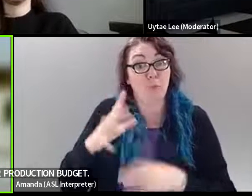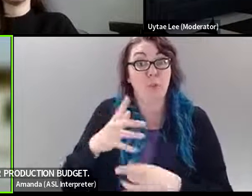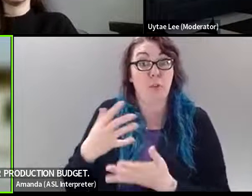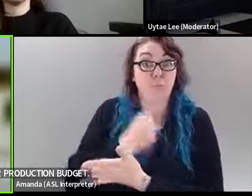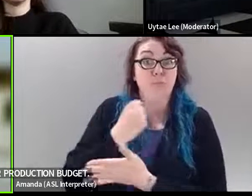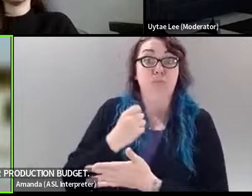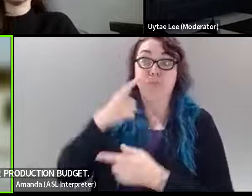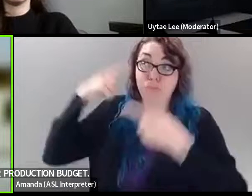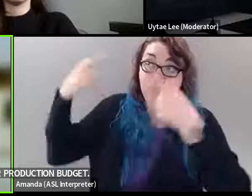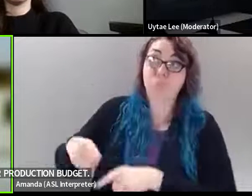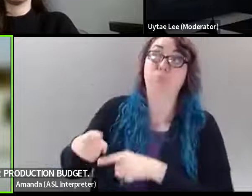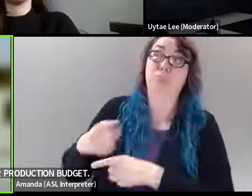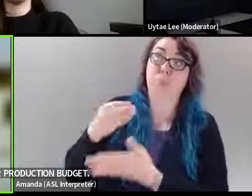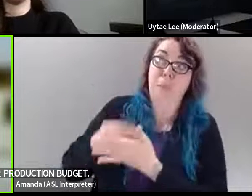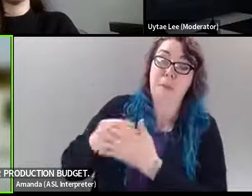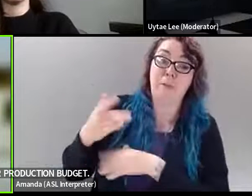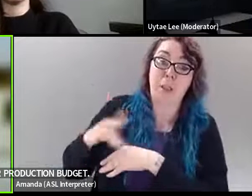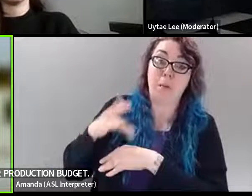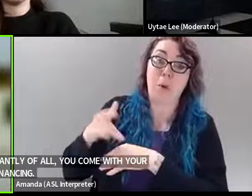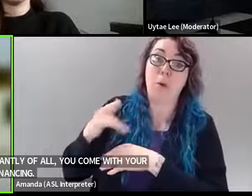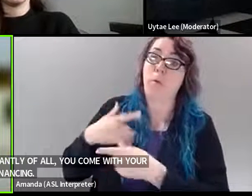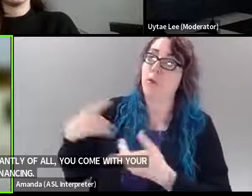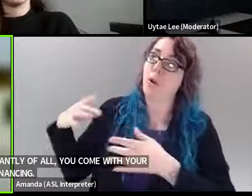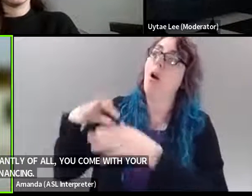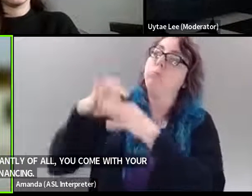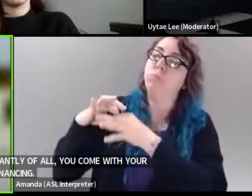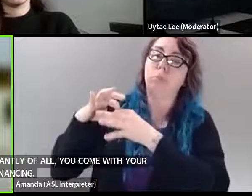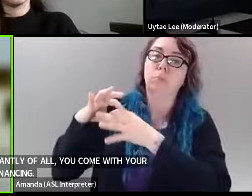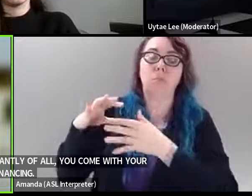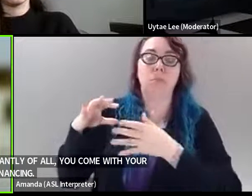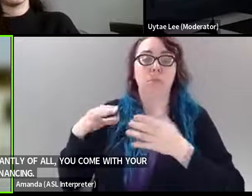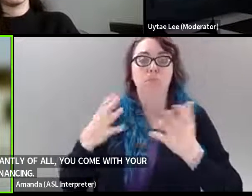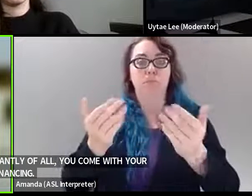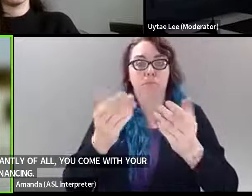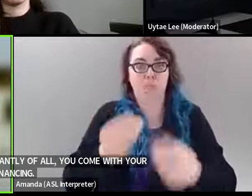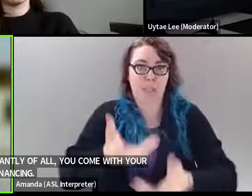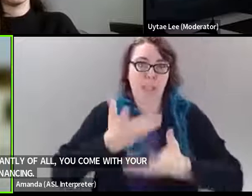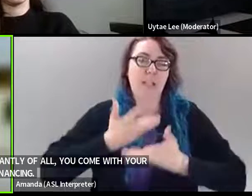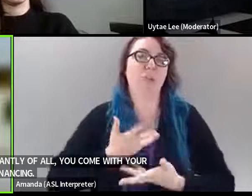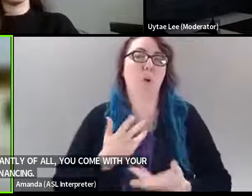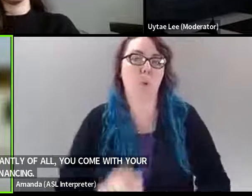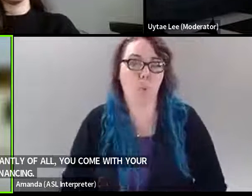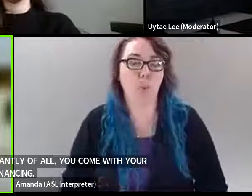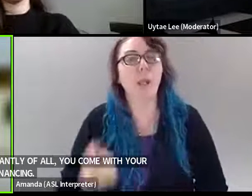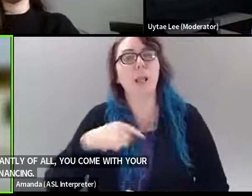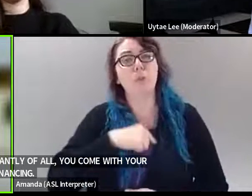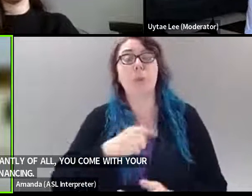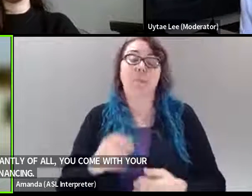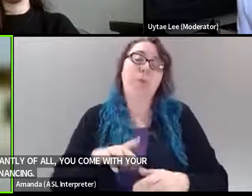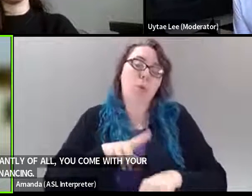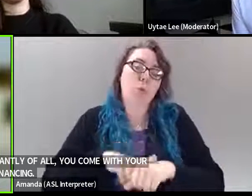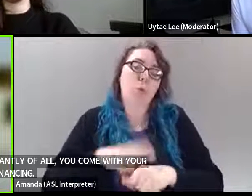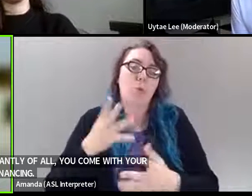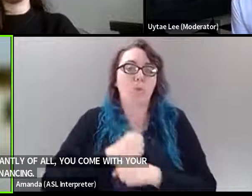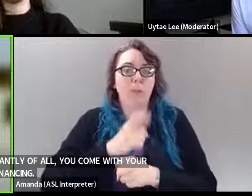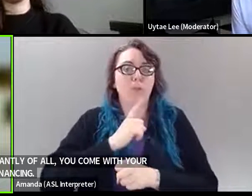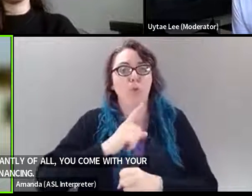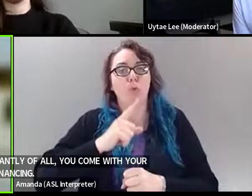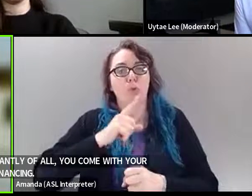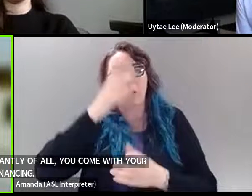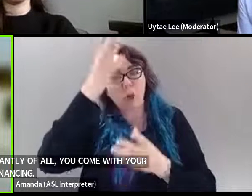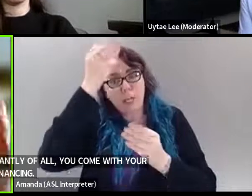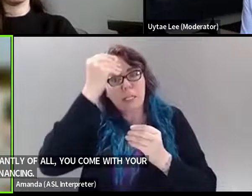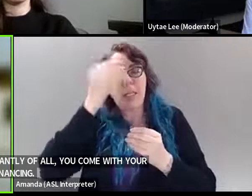we're looking for as broadcasters is to know that, in addition to the content being interesting and something that can fit on the network,